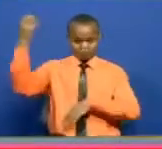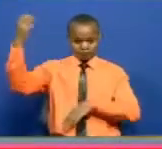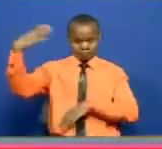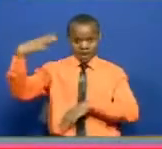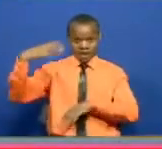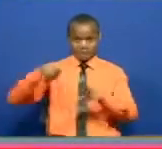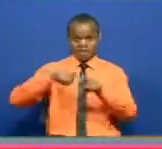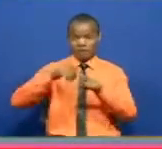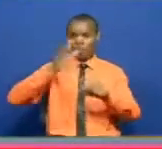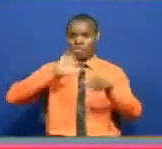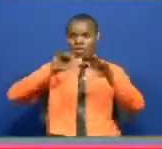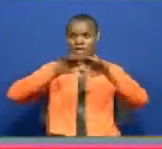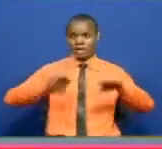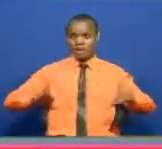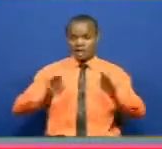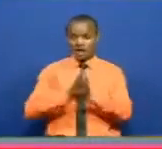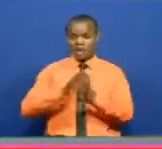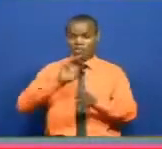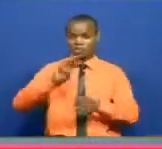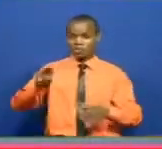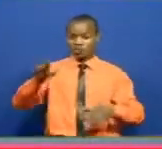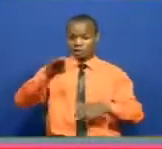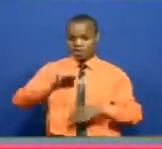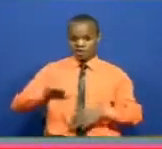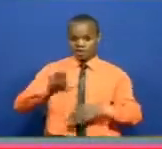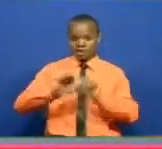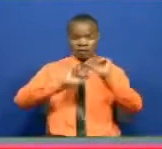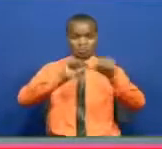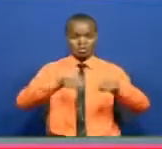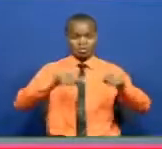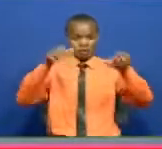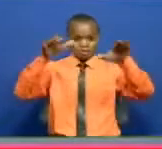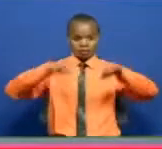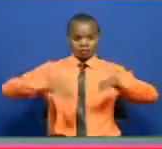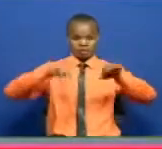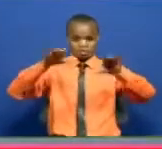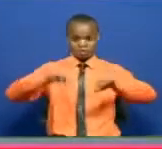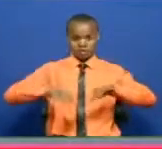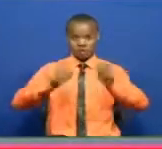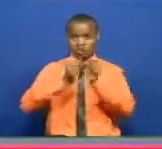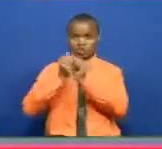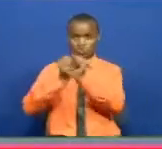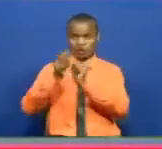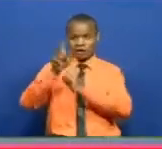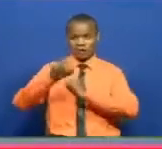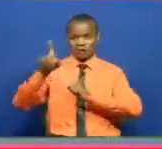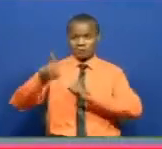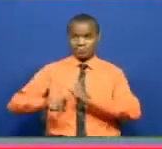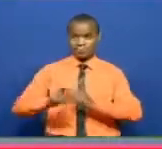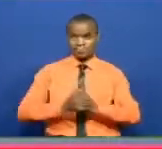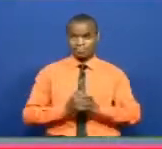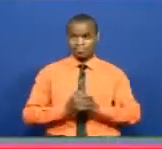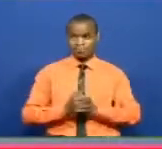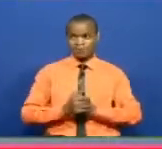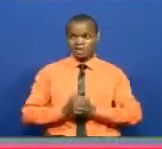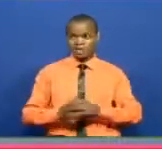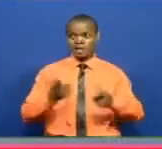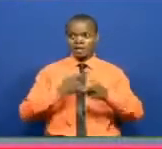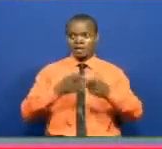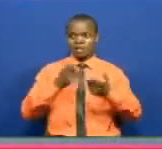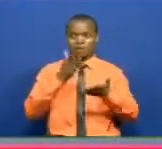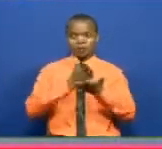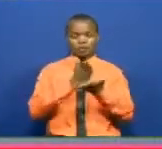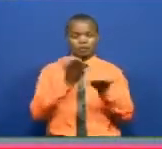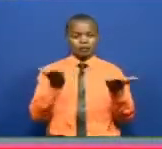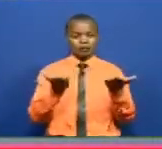Basin region and western parts of the country will experience showers accompanied by thunderstorms, but then this will just be